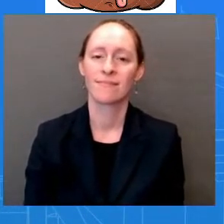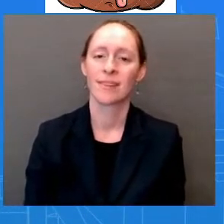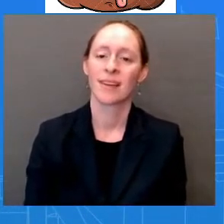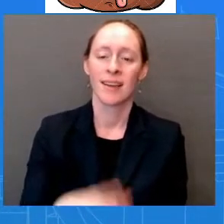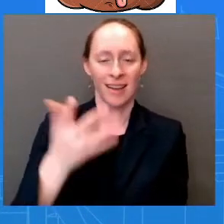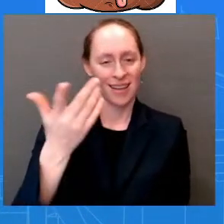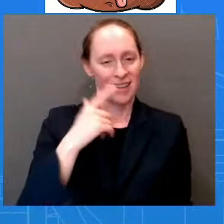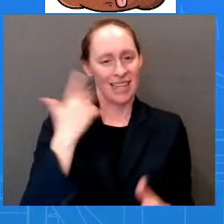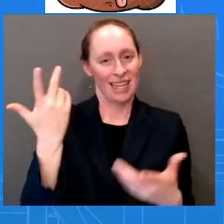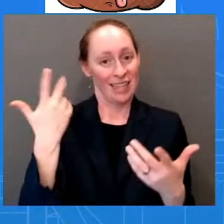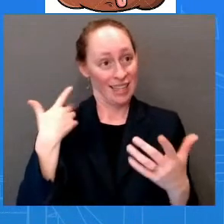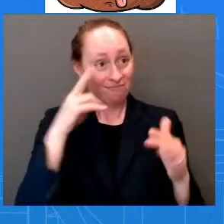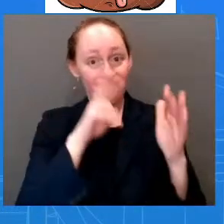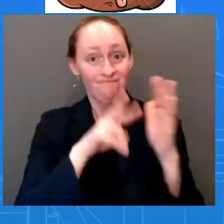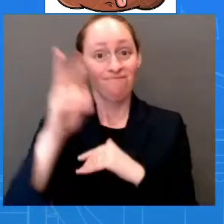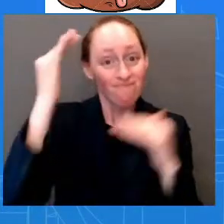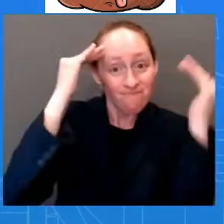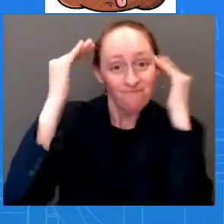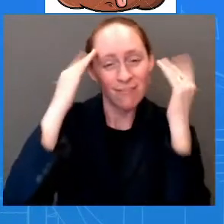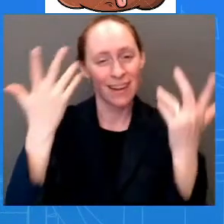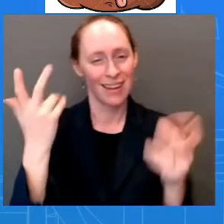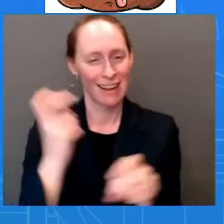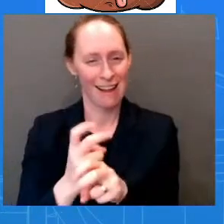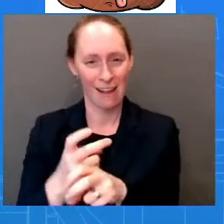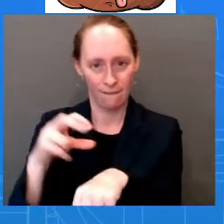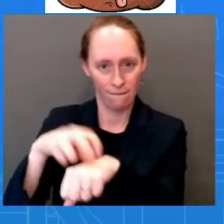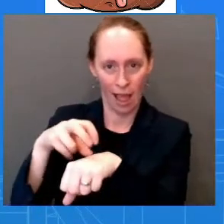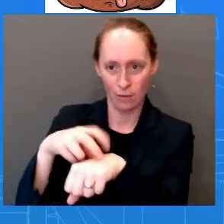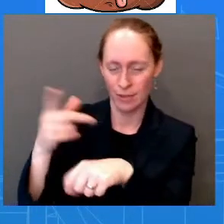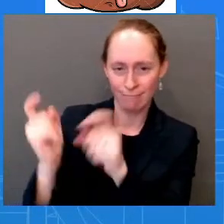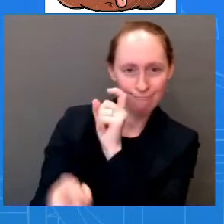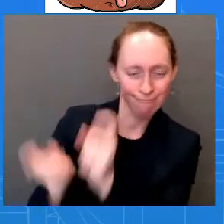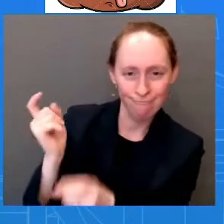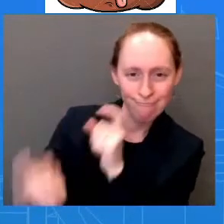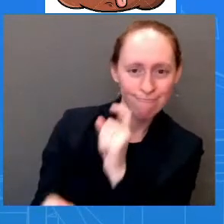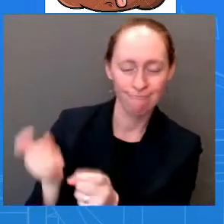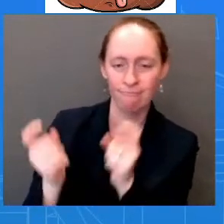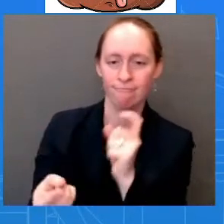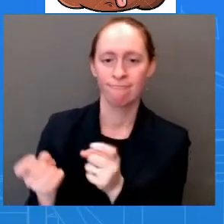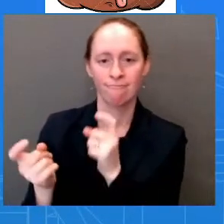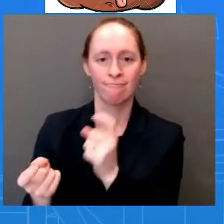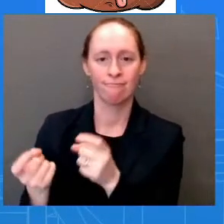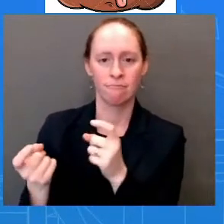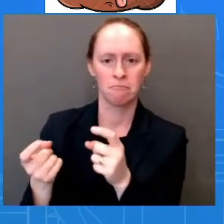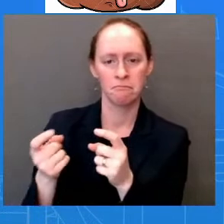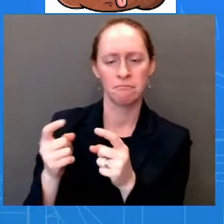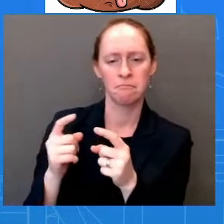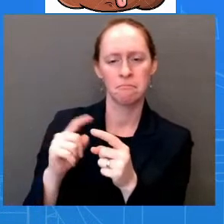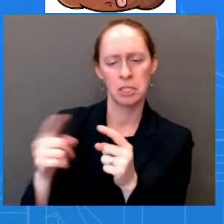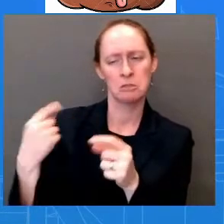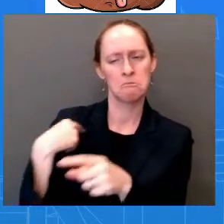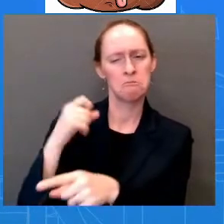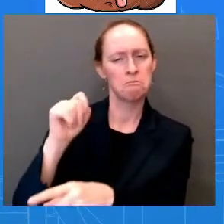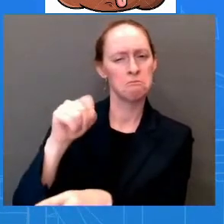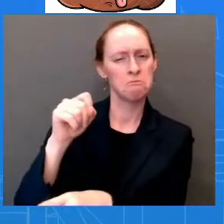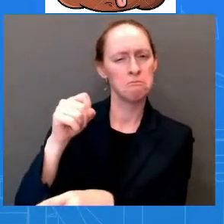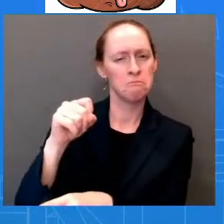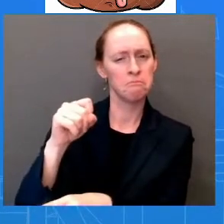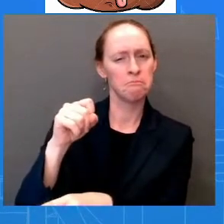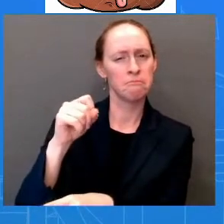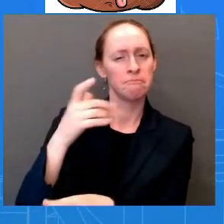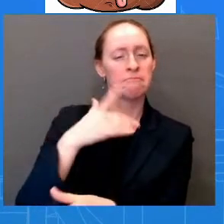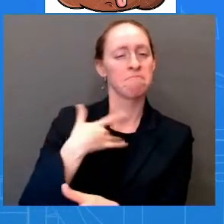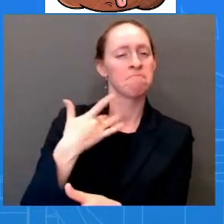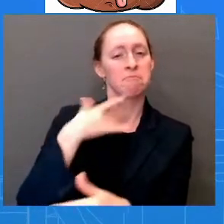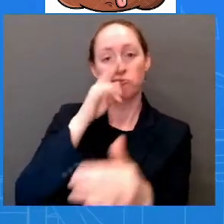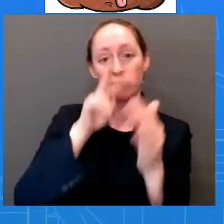all the science and all the evidence we have suggests that we're probably going to need to update our vaccine again next year and have Americans get vaccinated again next year. Right